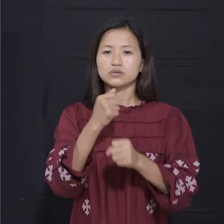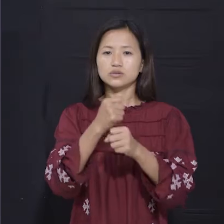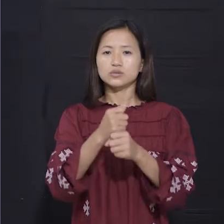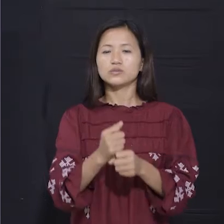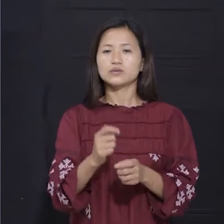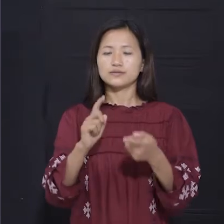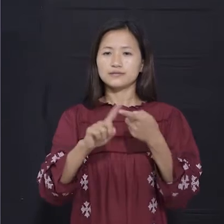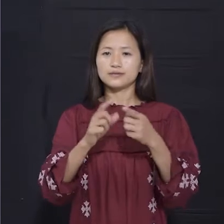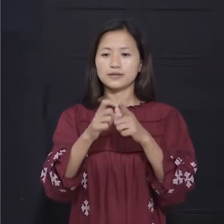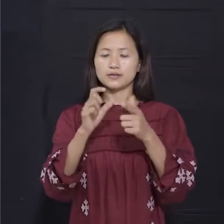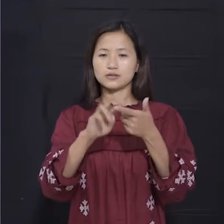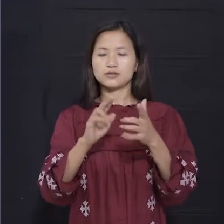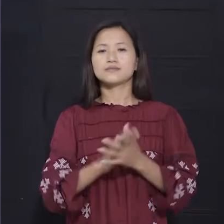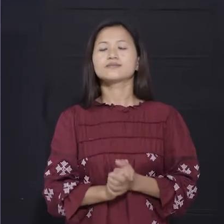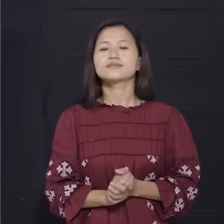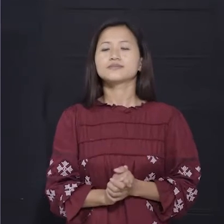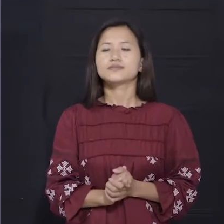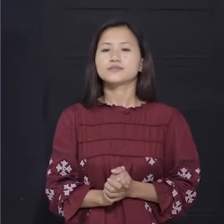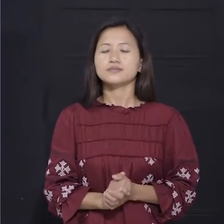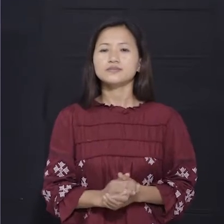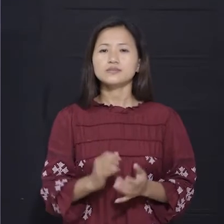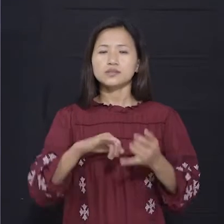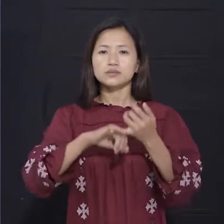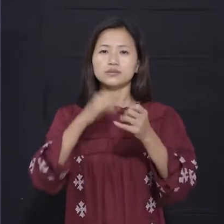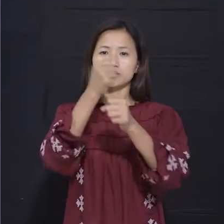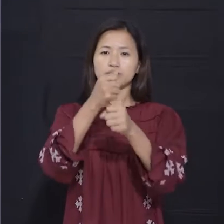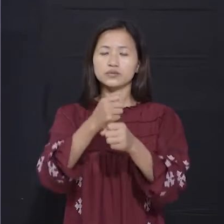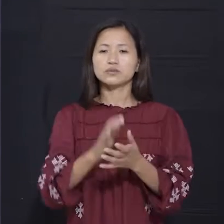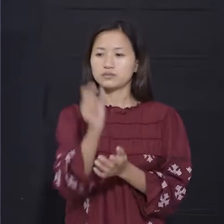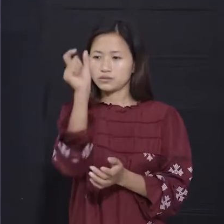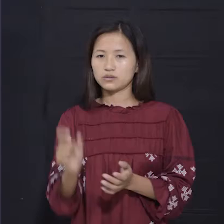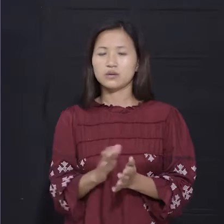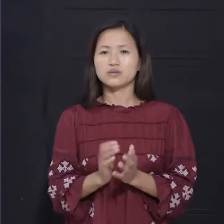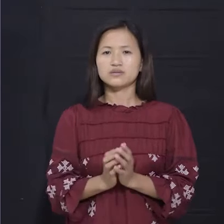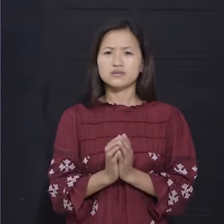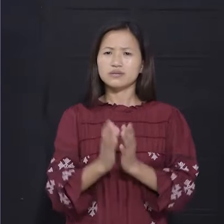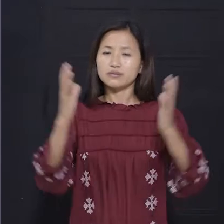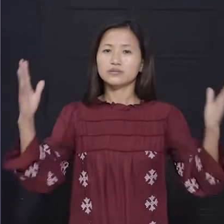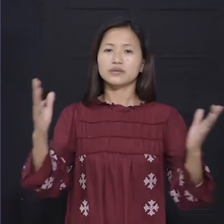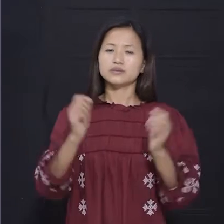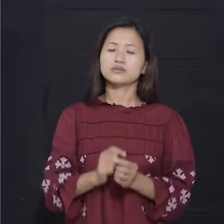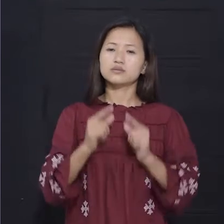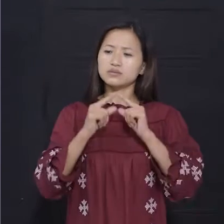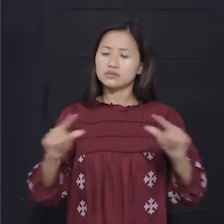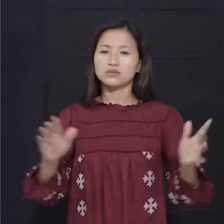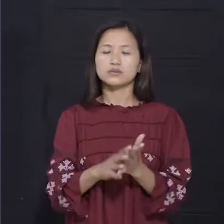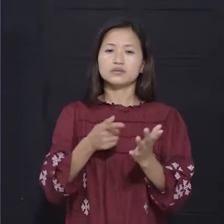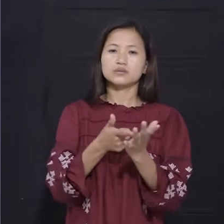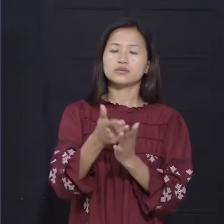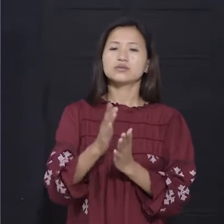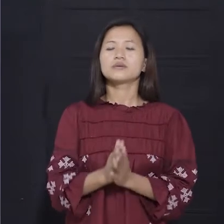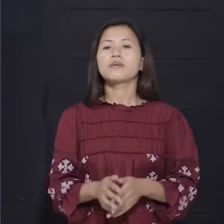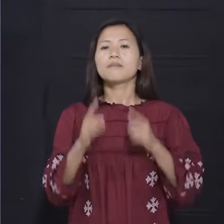Then apart from that, Samudragupta was not only a great ruler, but he was also a great lover of